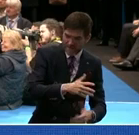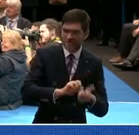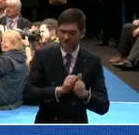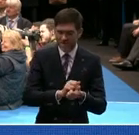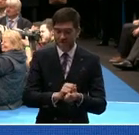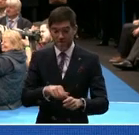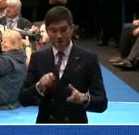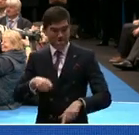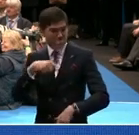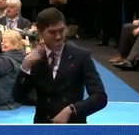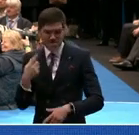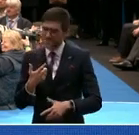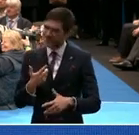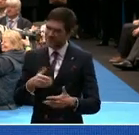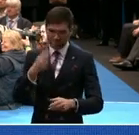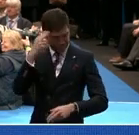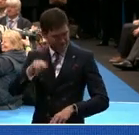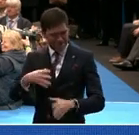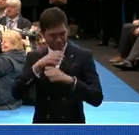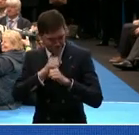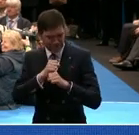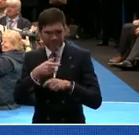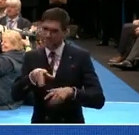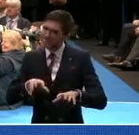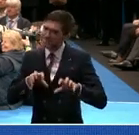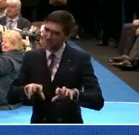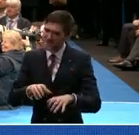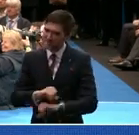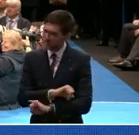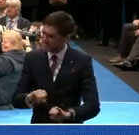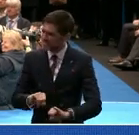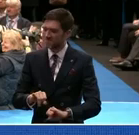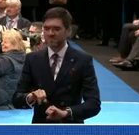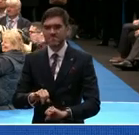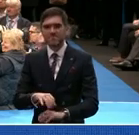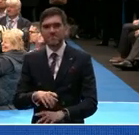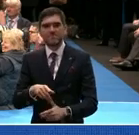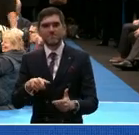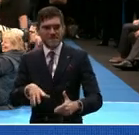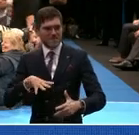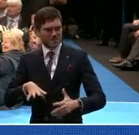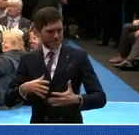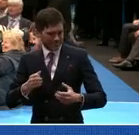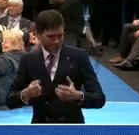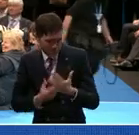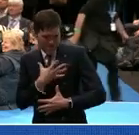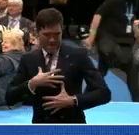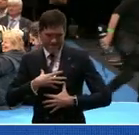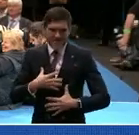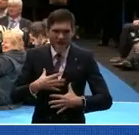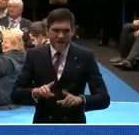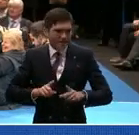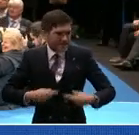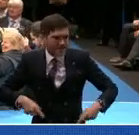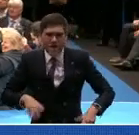repeat, was a monster. His explicit intention was to instill fear and terror into